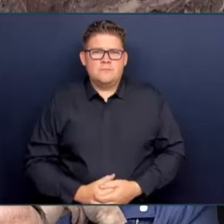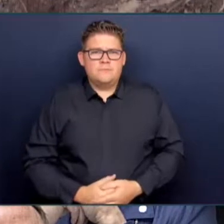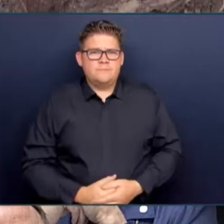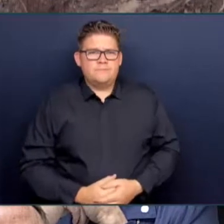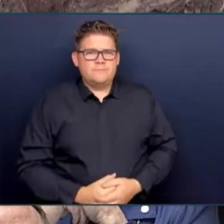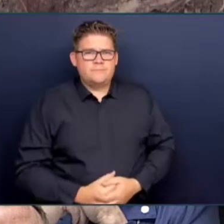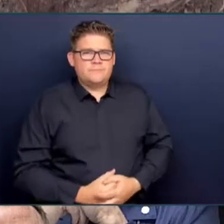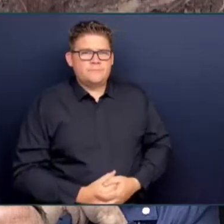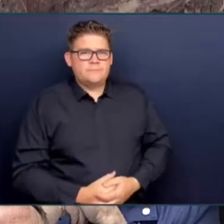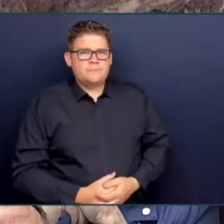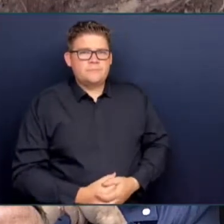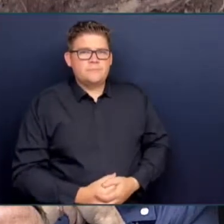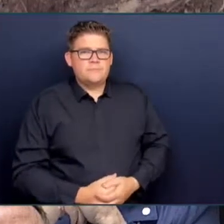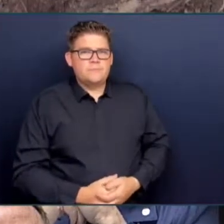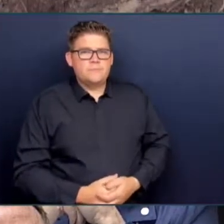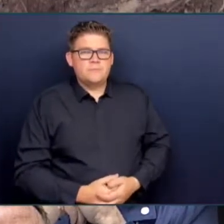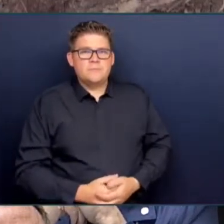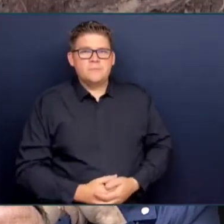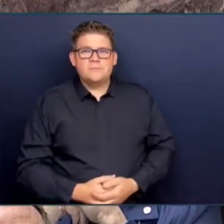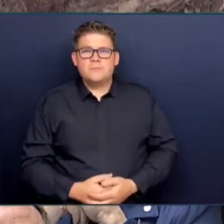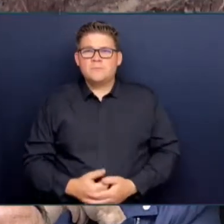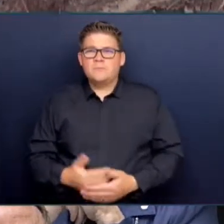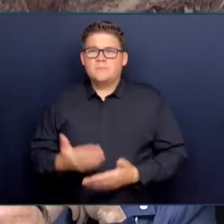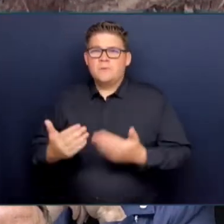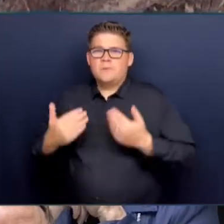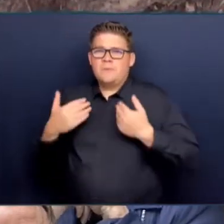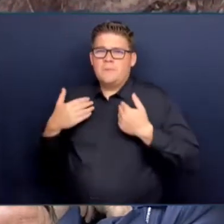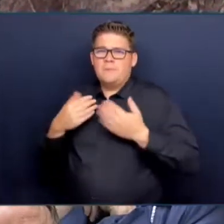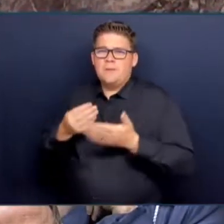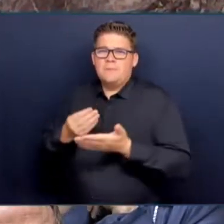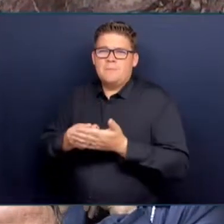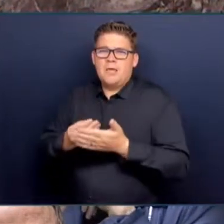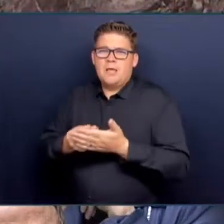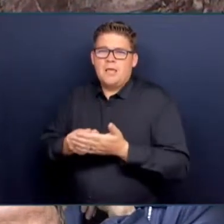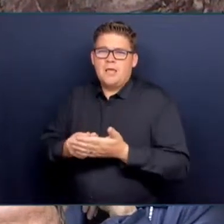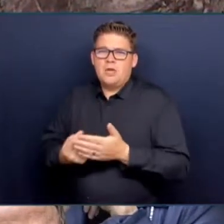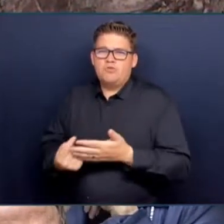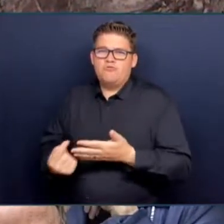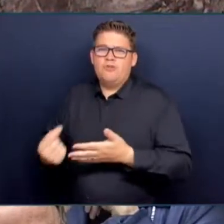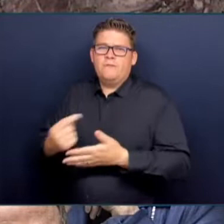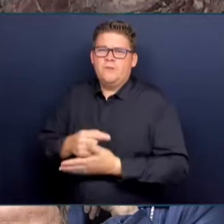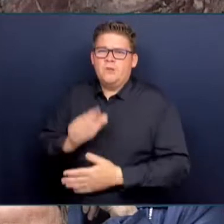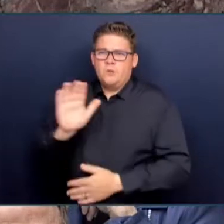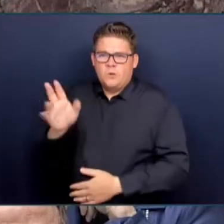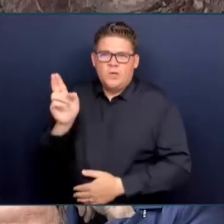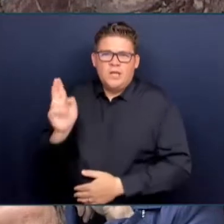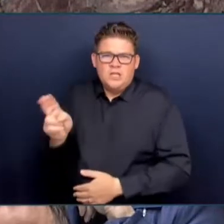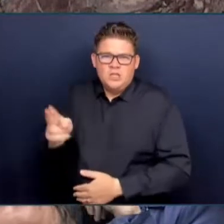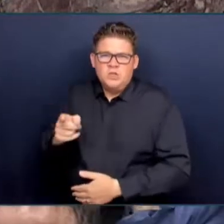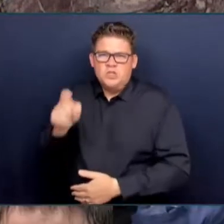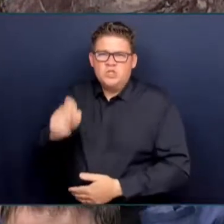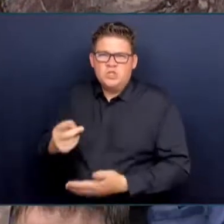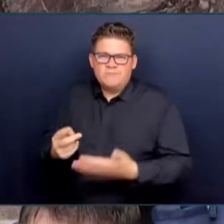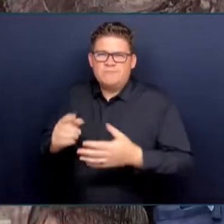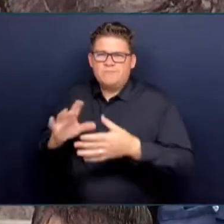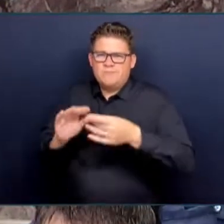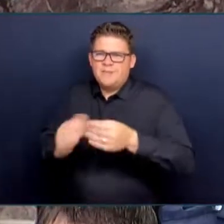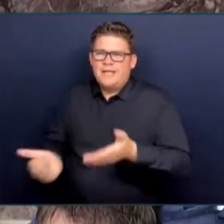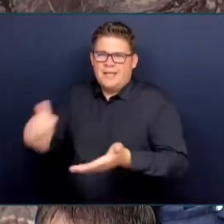a look at her revisionist history, and she may want to plan to correct the record very shortly about what this side of the House did.